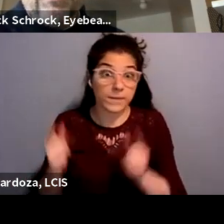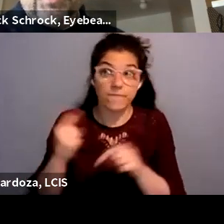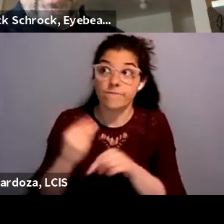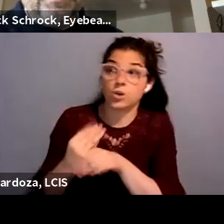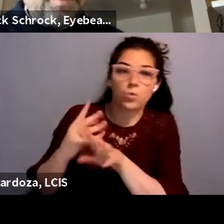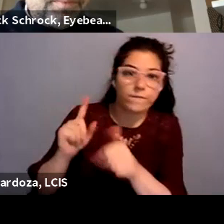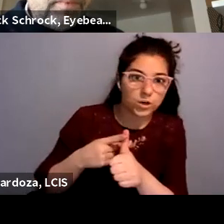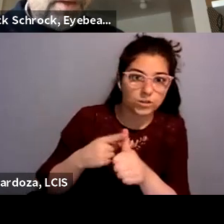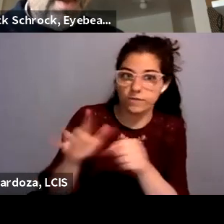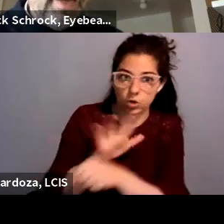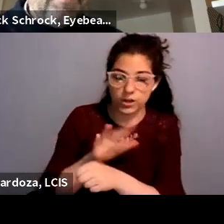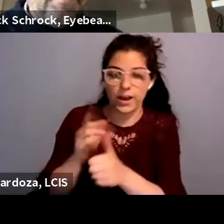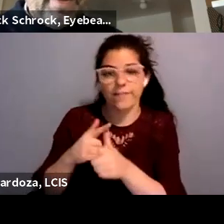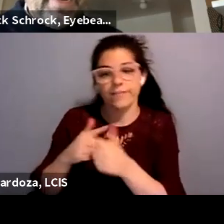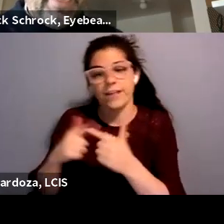first, fully virtual.